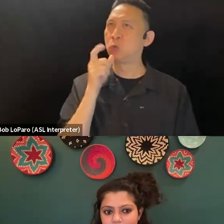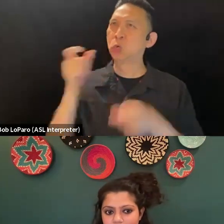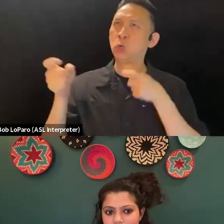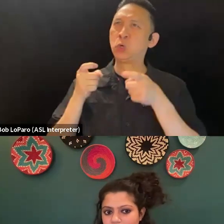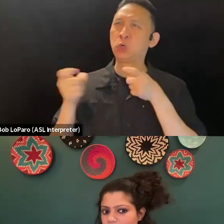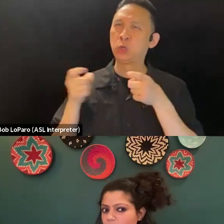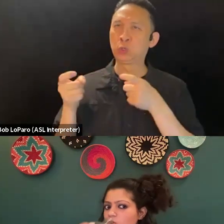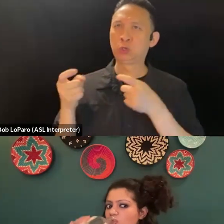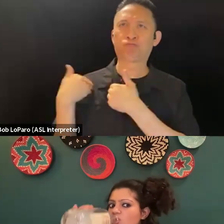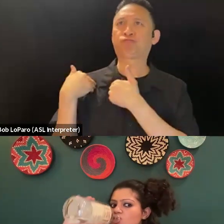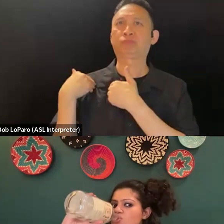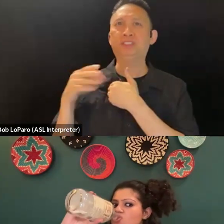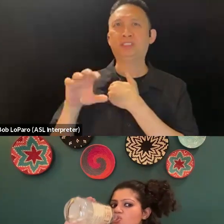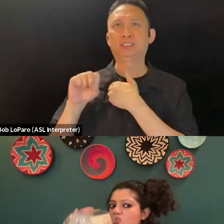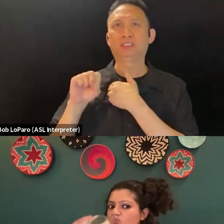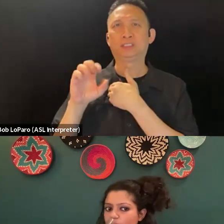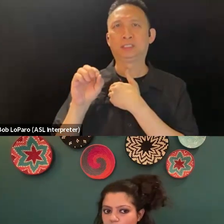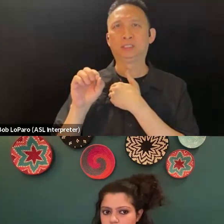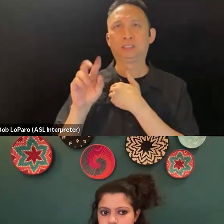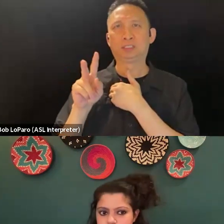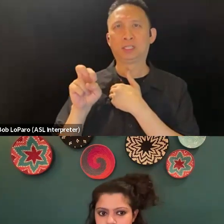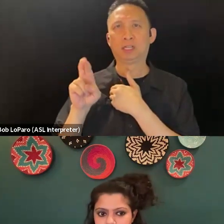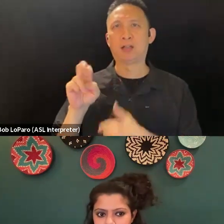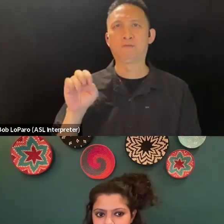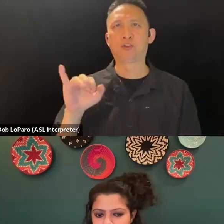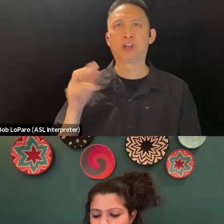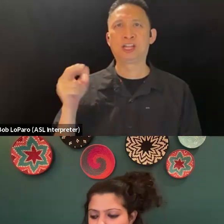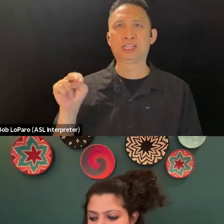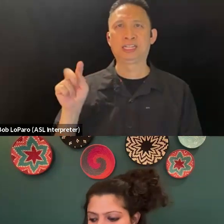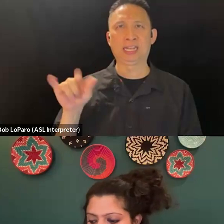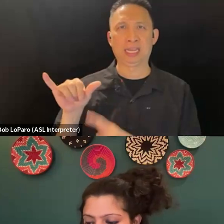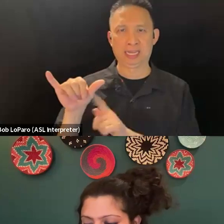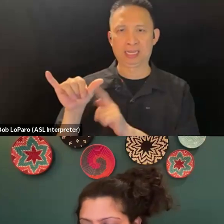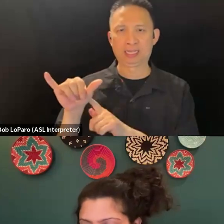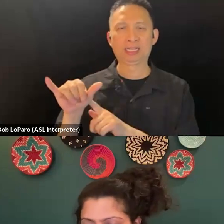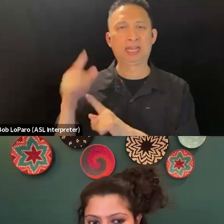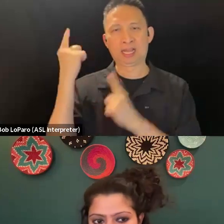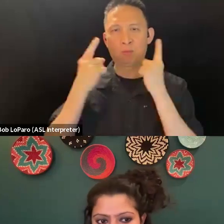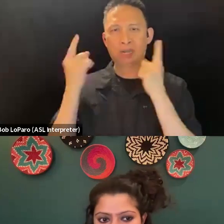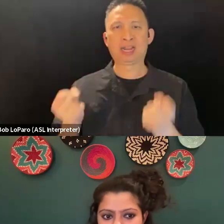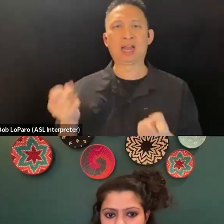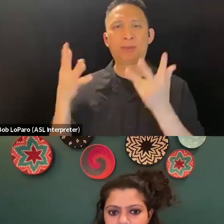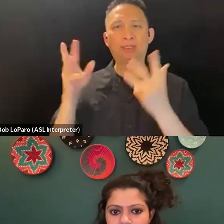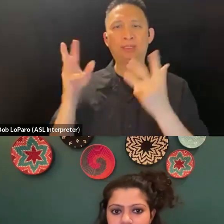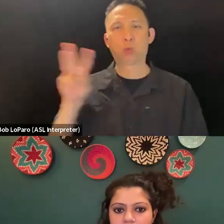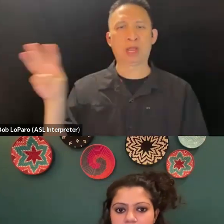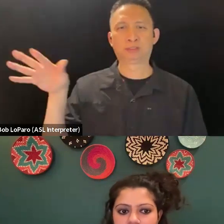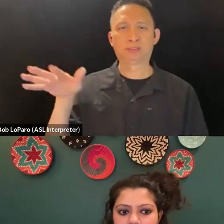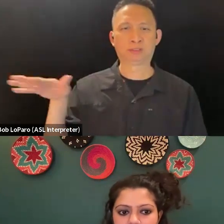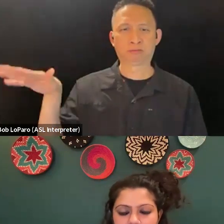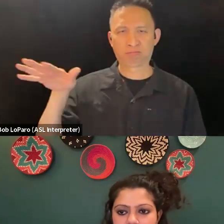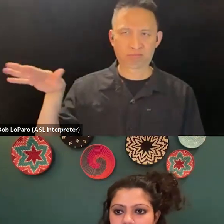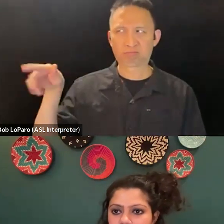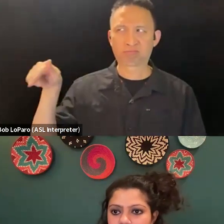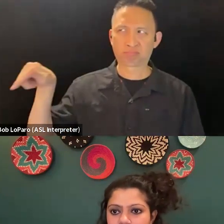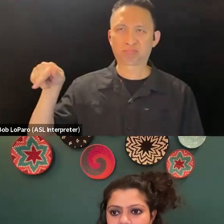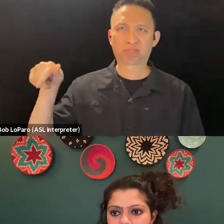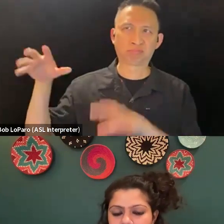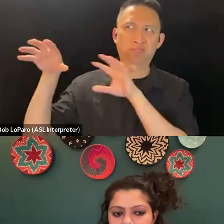first milestone. You sort of arrive at a 10-minute, that's 10 to 15-minute, that's the second milestone. And after that, once there's a kind